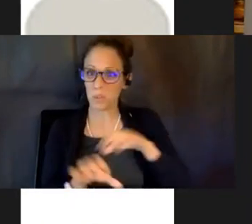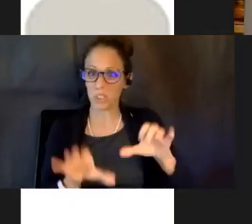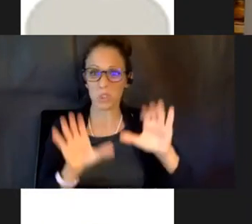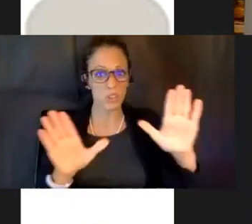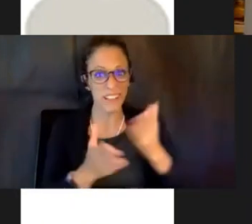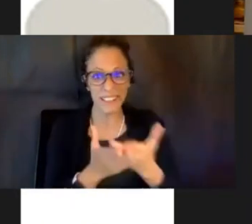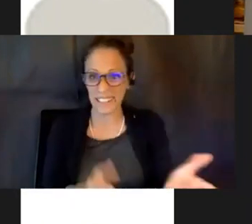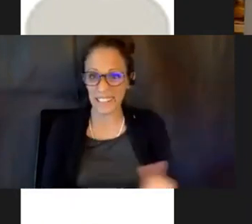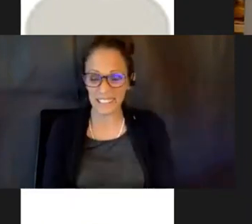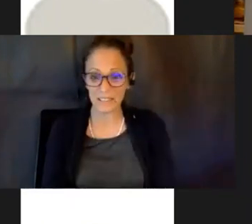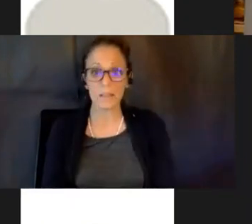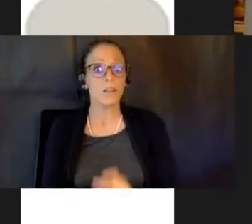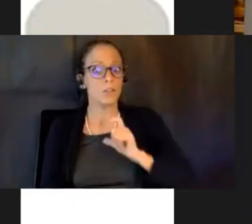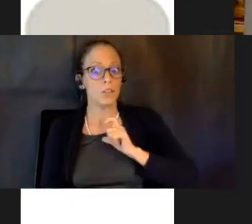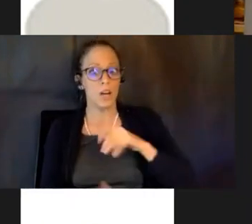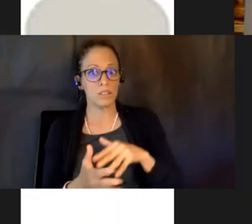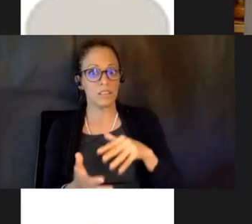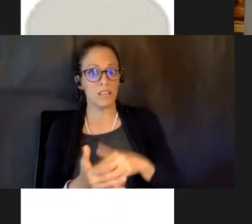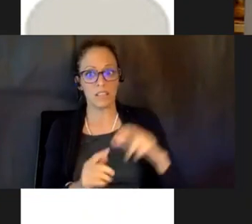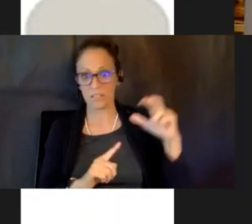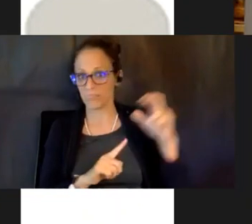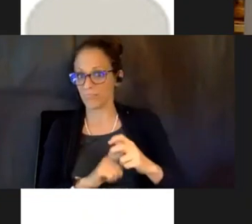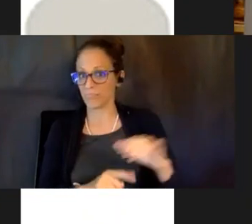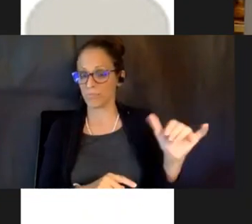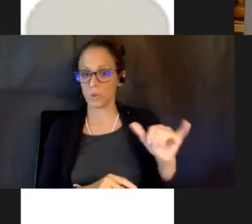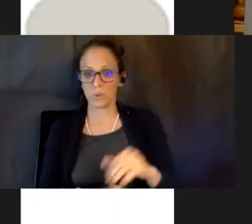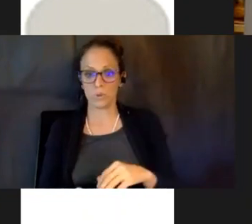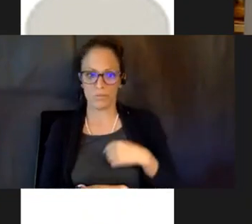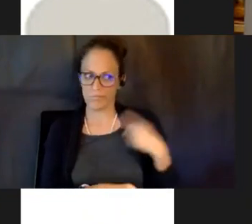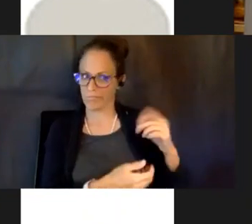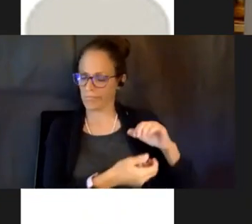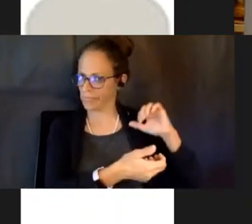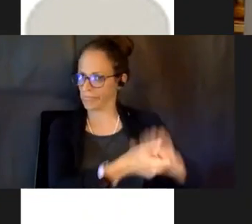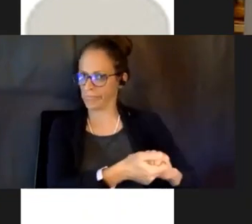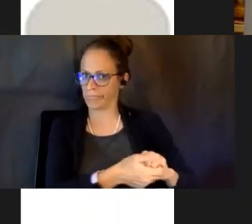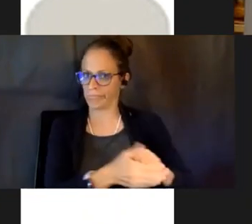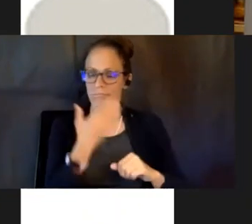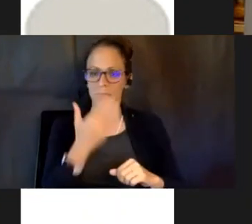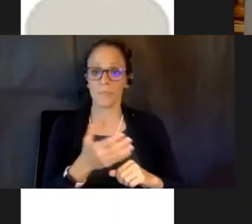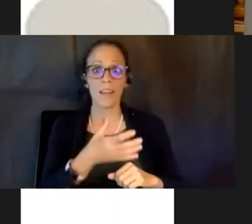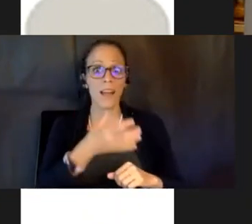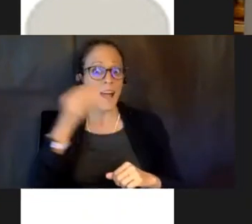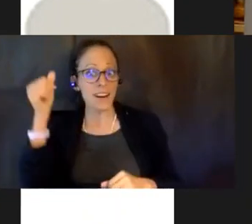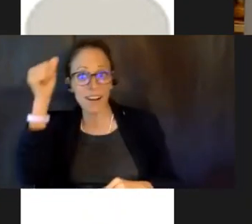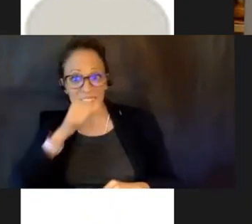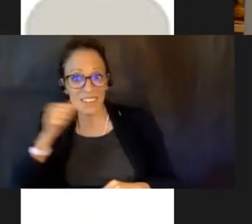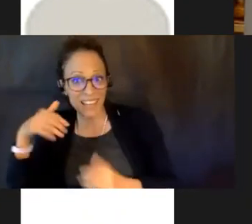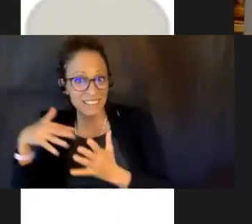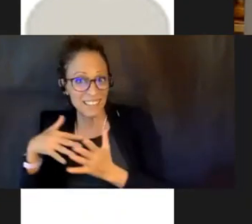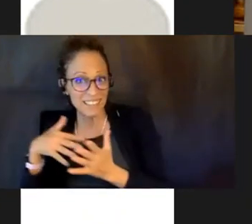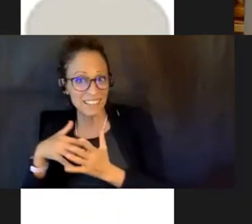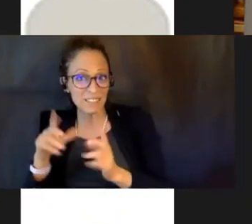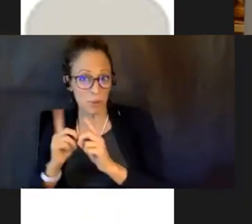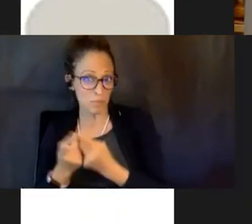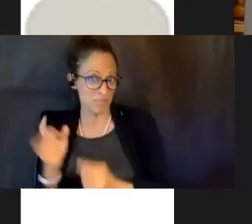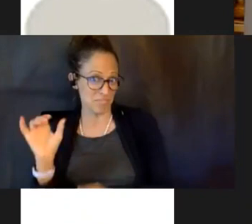and Chicano studies as well. And we work very well together, along with our Africana studies department.